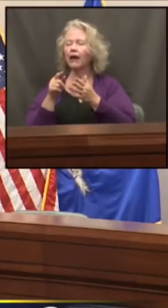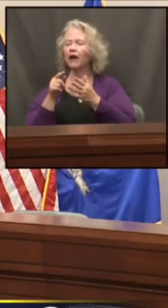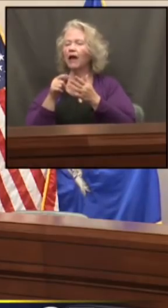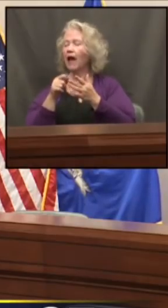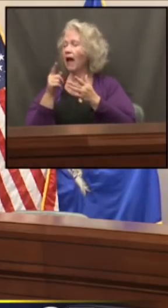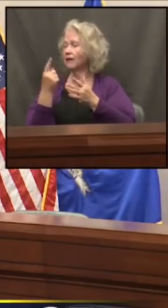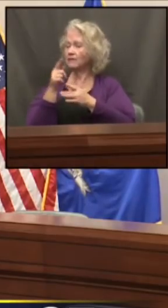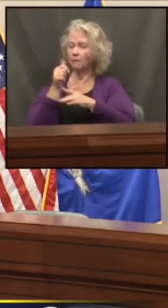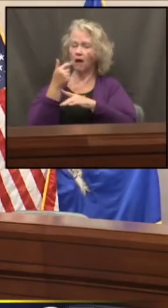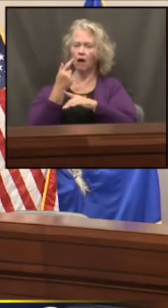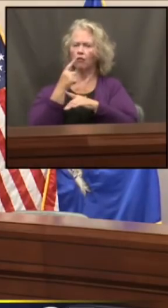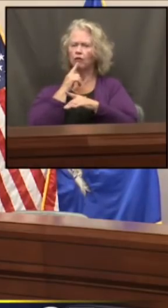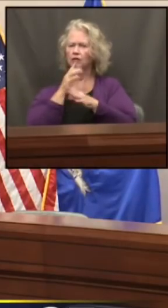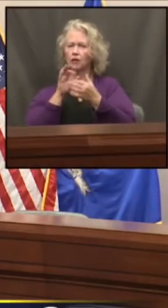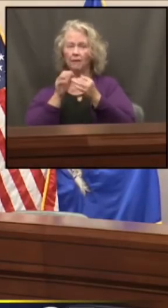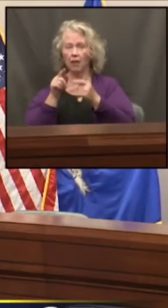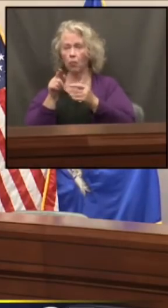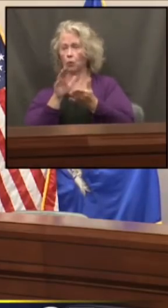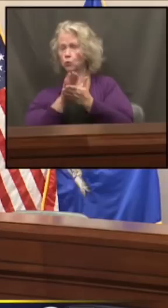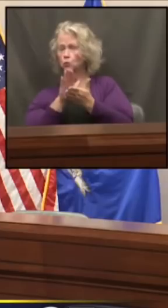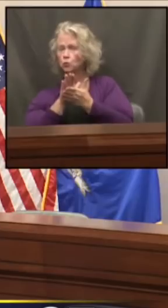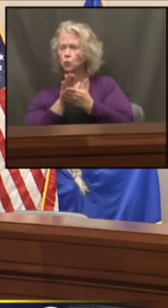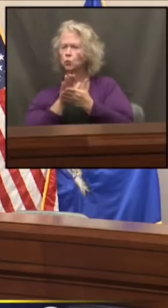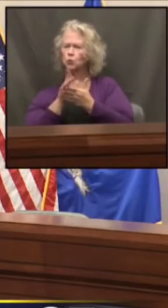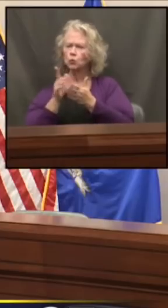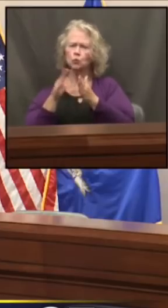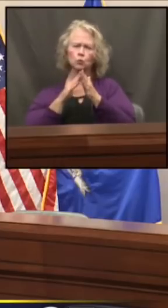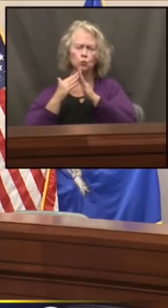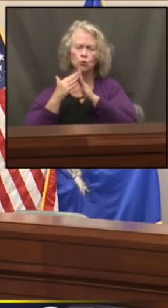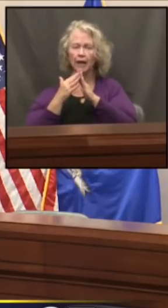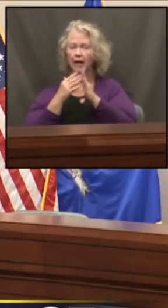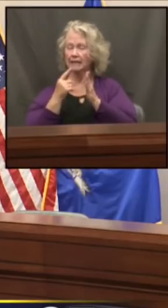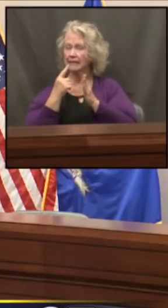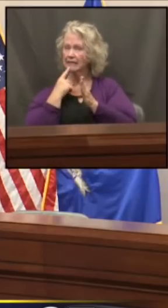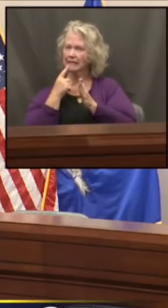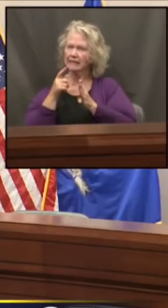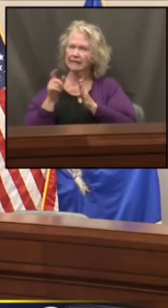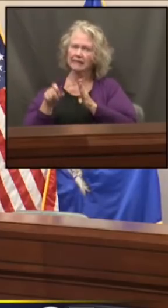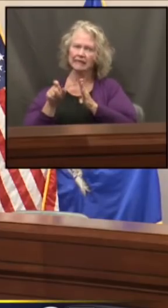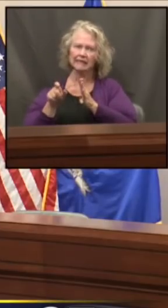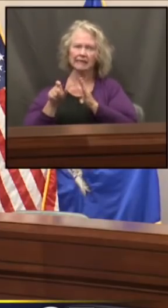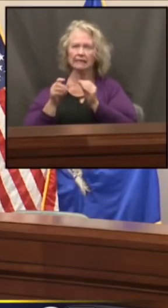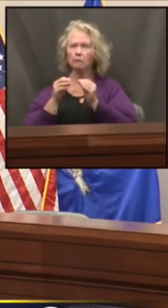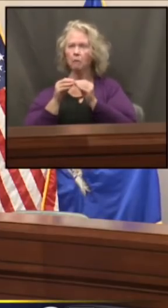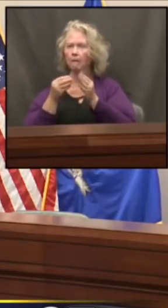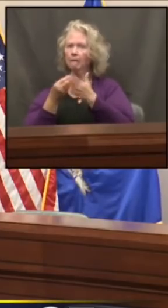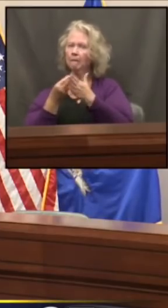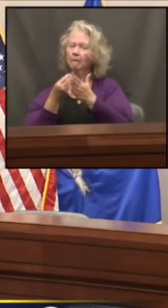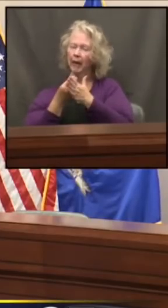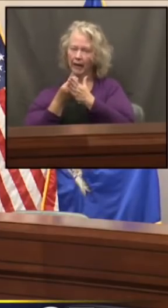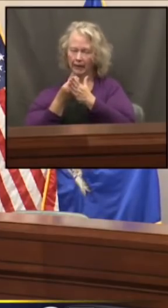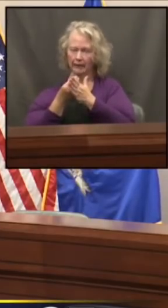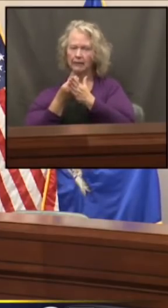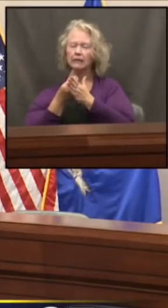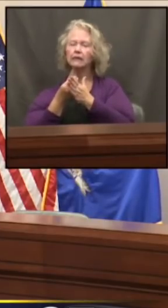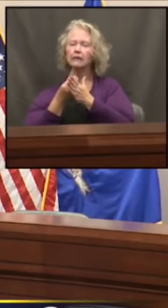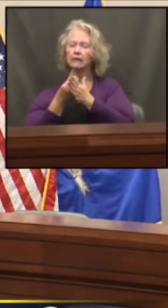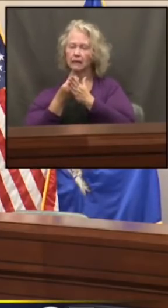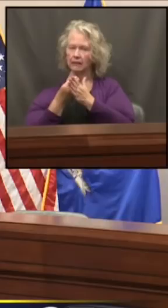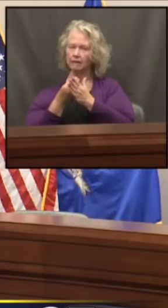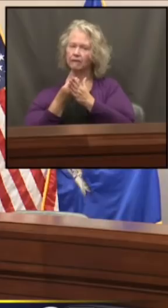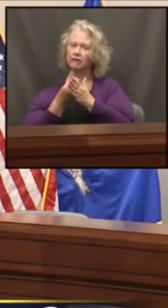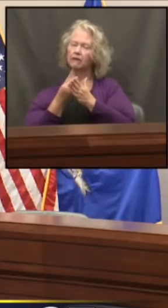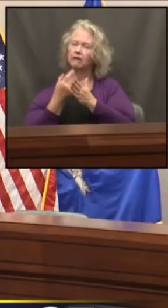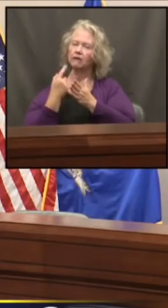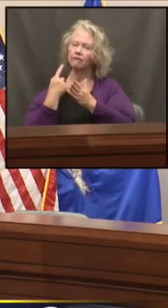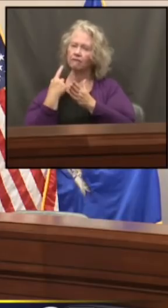mentioned earlier, the schools and the municipalities say that they need much more money to